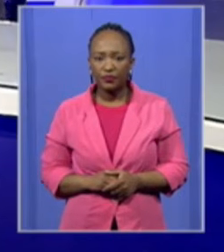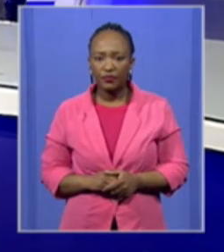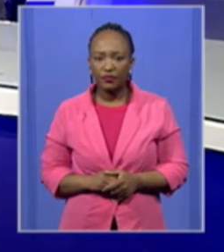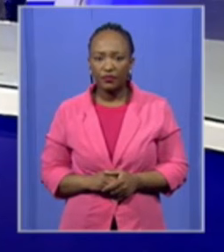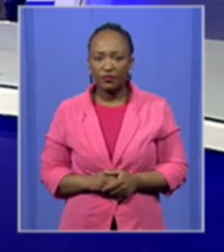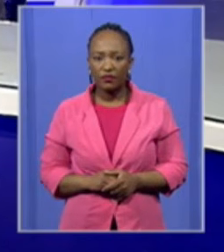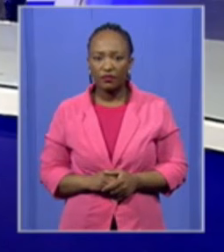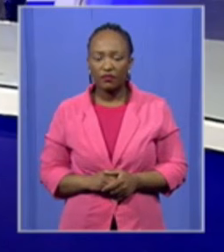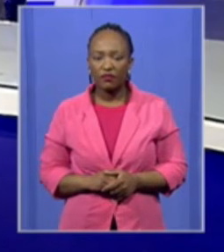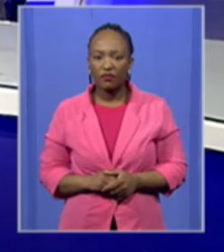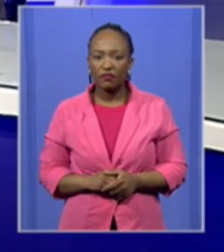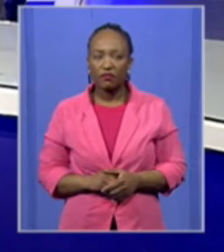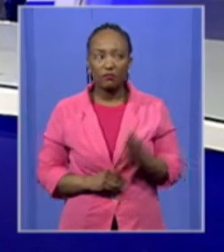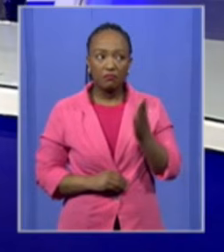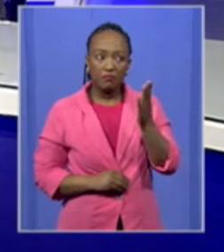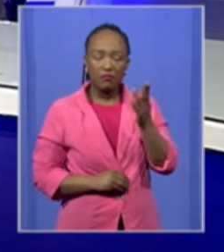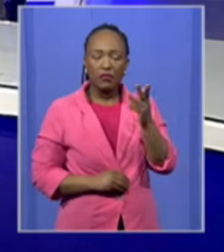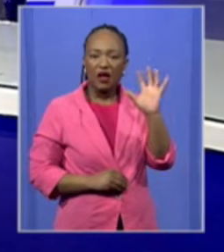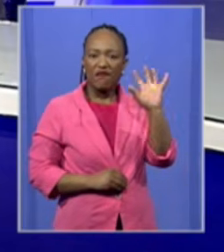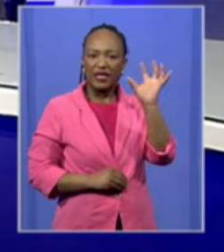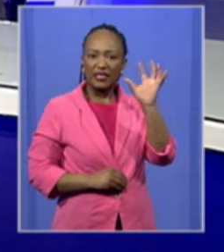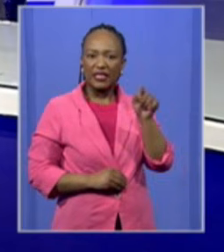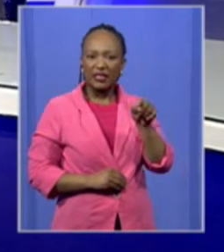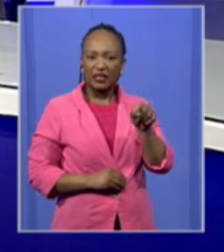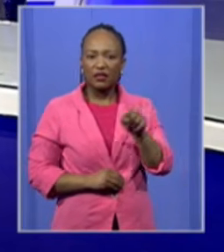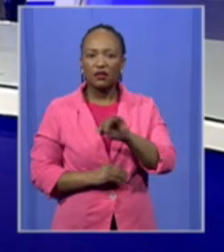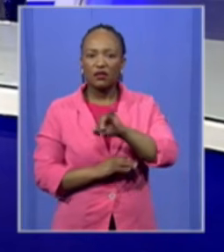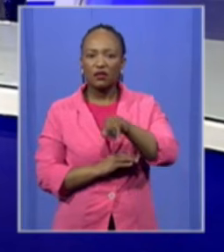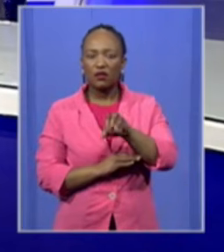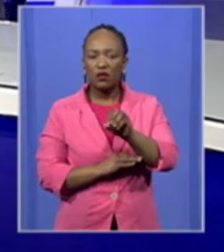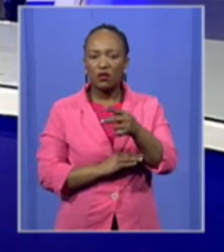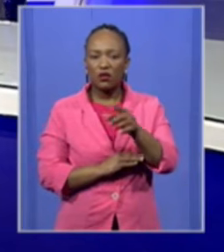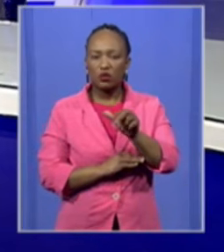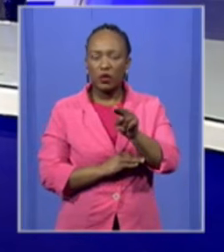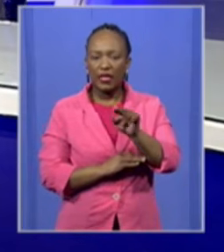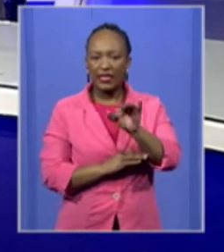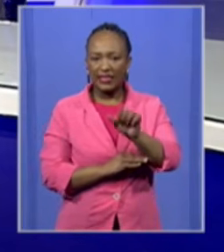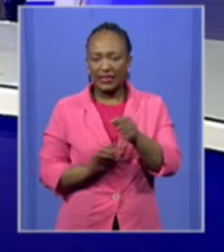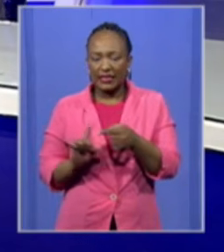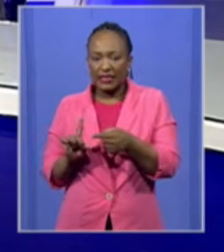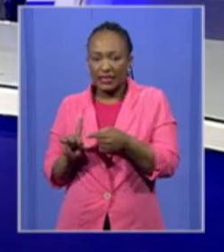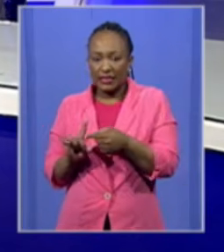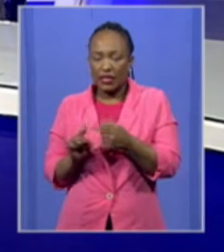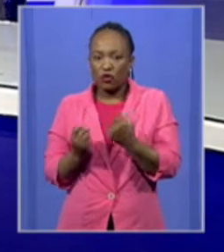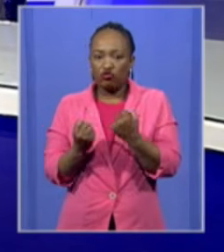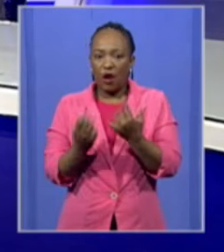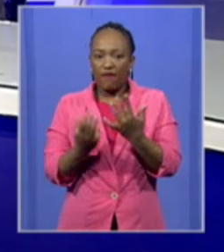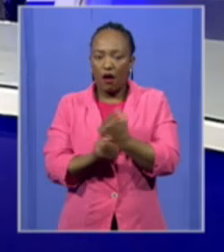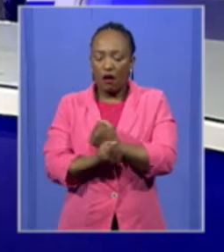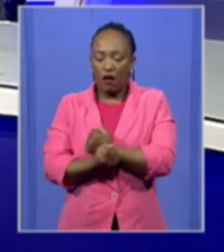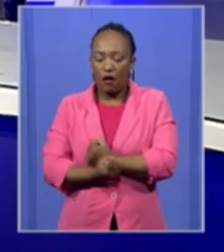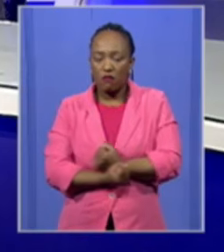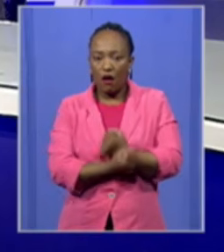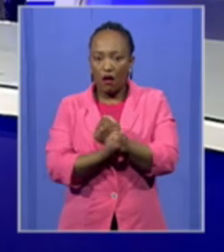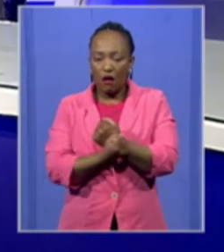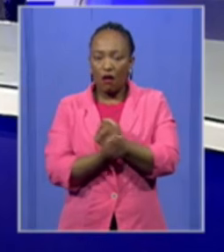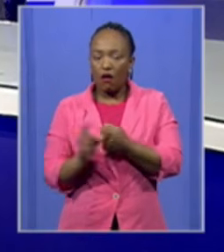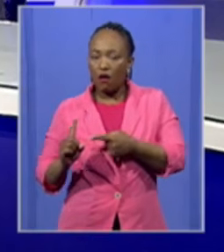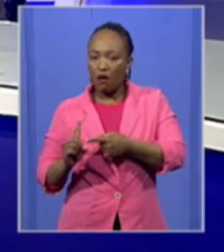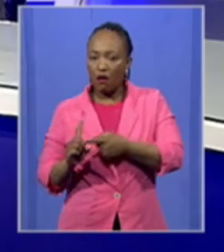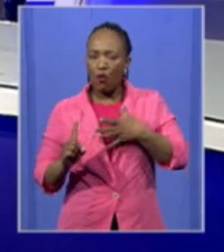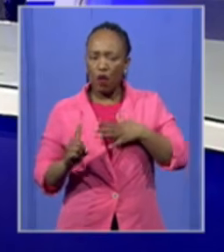Ha re lahlela mahlo Freistata, Johannes Nkomo e weleng mokganni wa lori o batla hore toka e phethahatswe ka